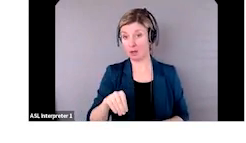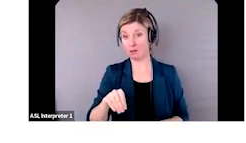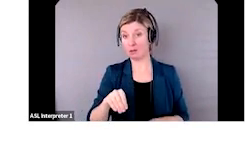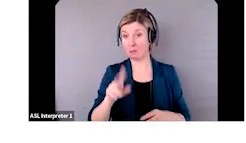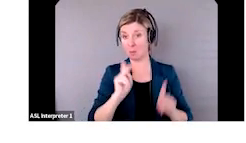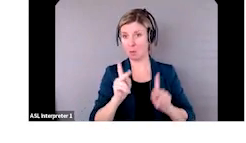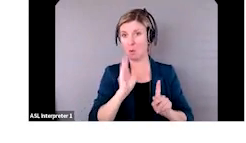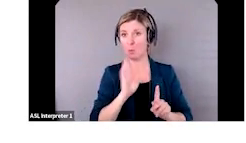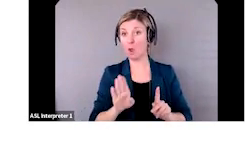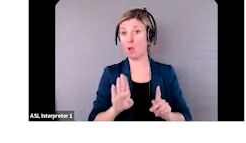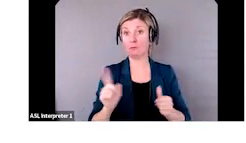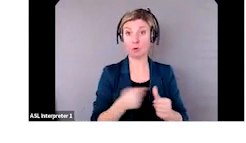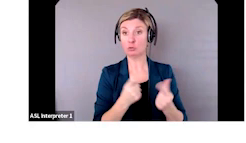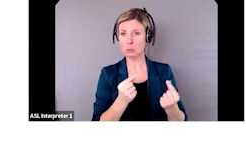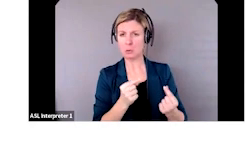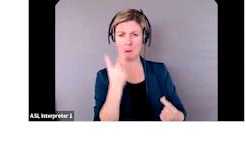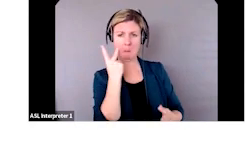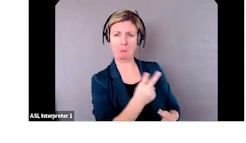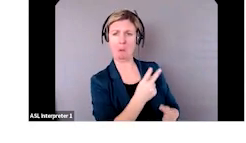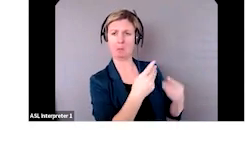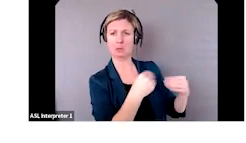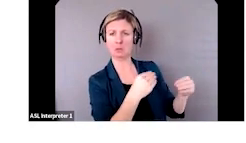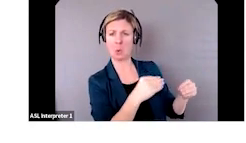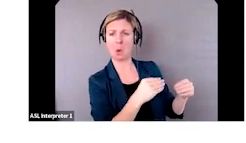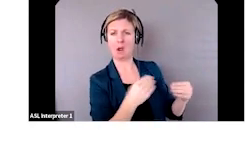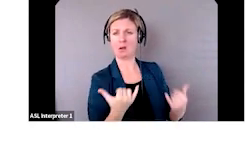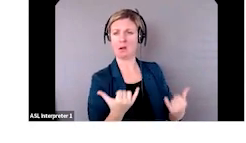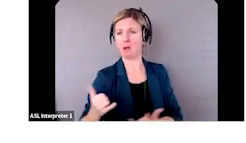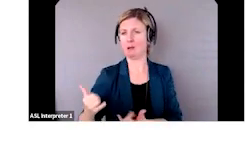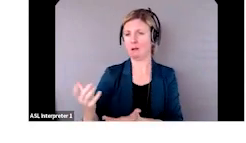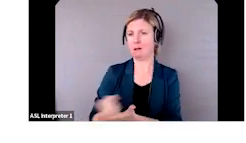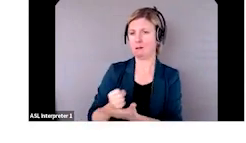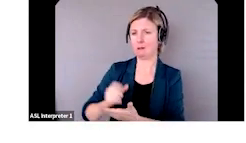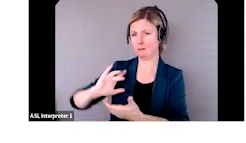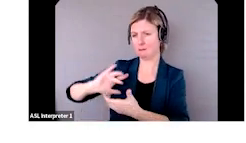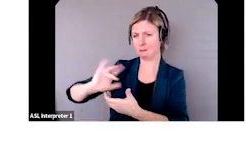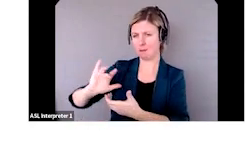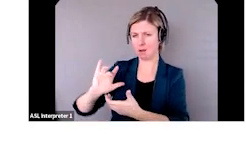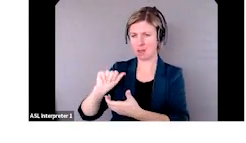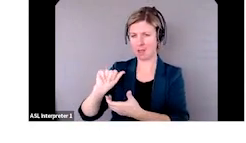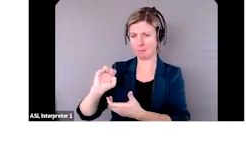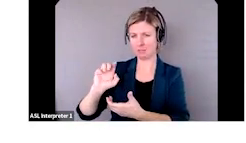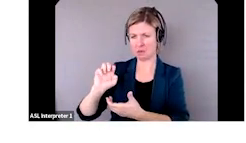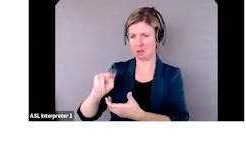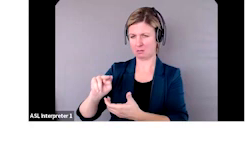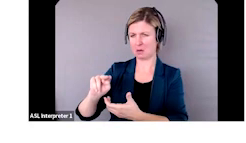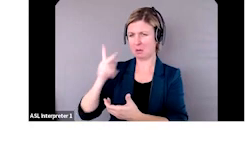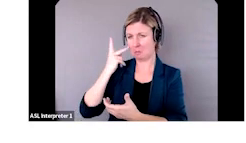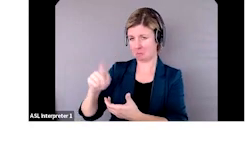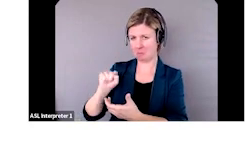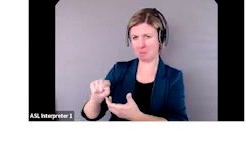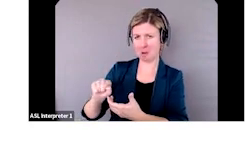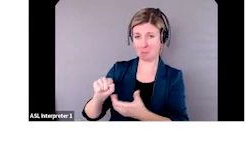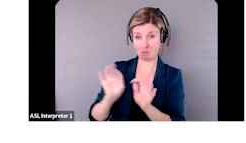it's cheaper on Amazon. Okay. And so comparing prices, looking up discounts, seeing how the reviews are,